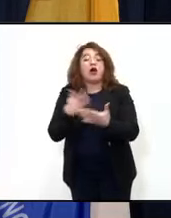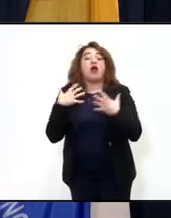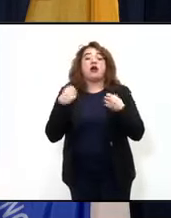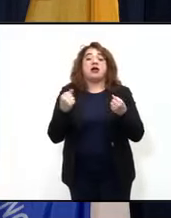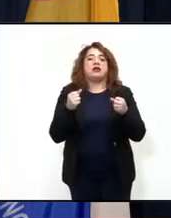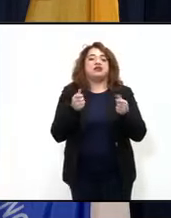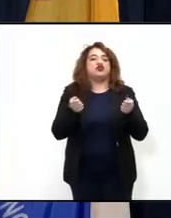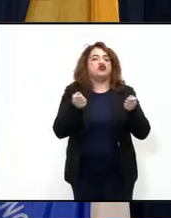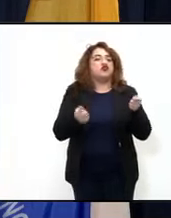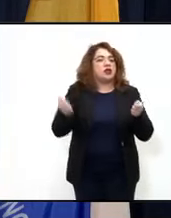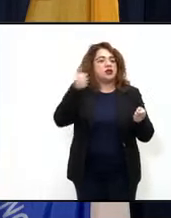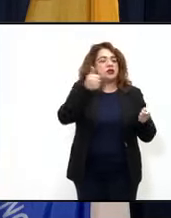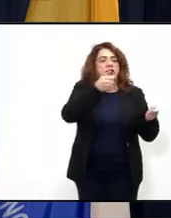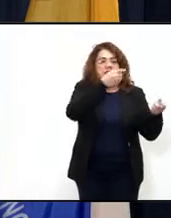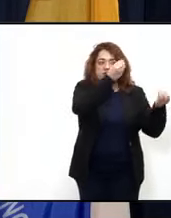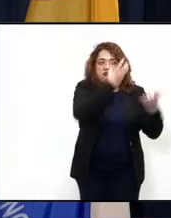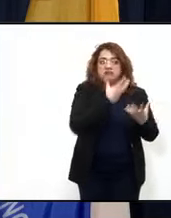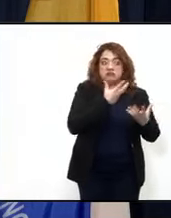that we could be